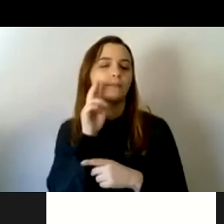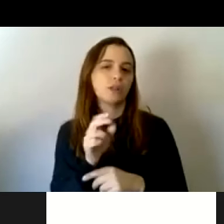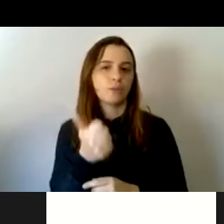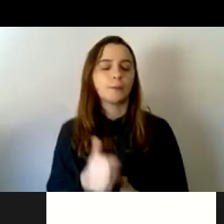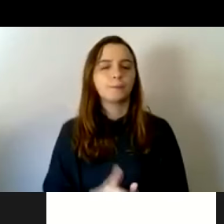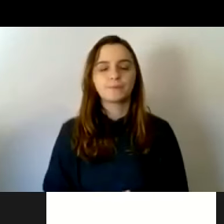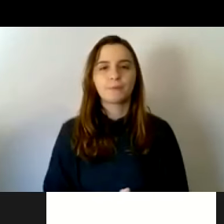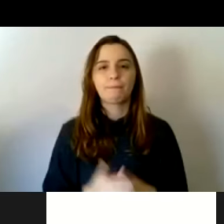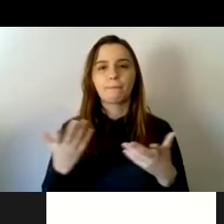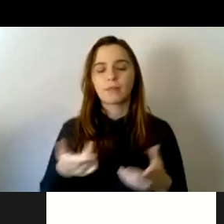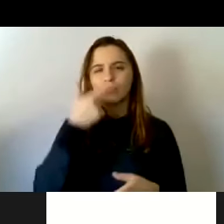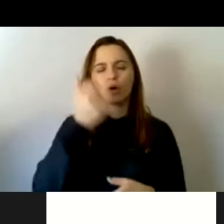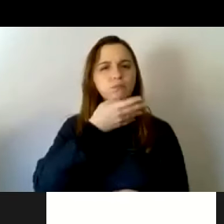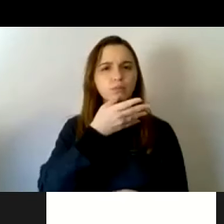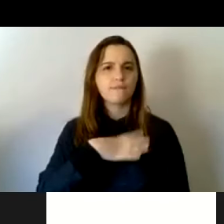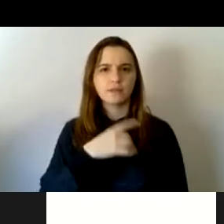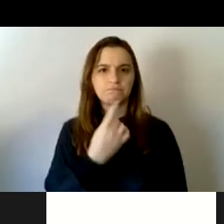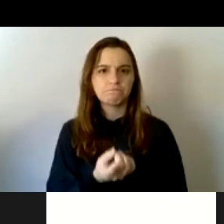this?